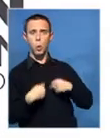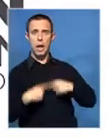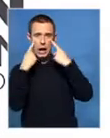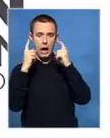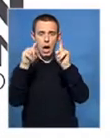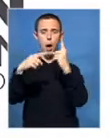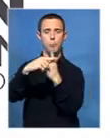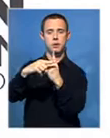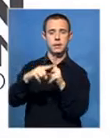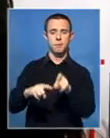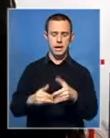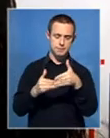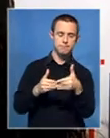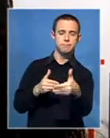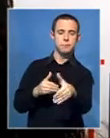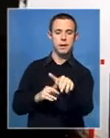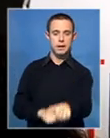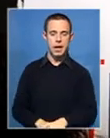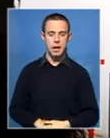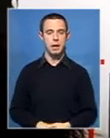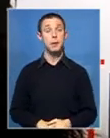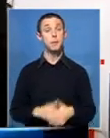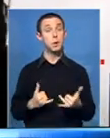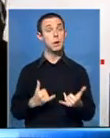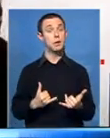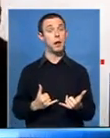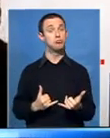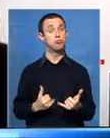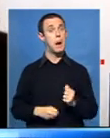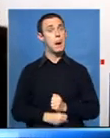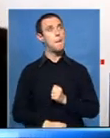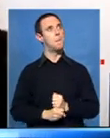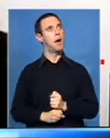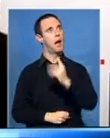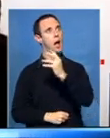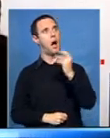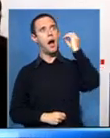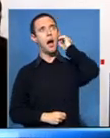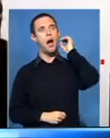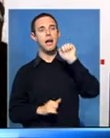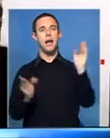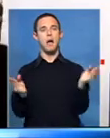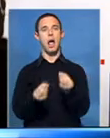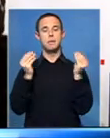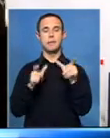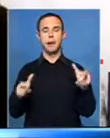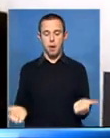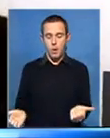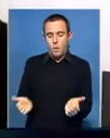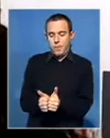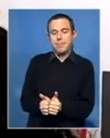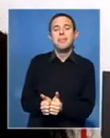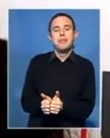and stay, you know, moving forward. This day has given people an opportunity to take part with personalities of what they like. So for me, it is